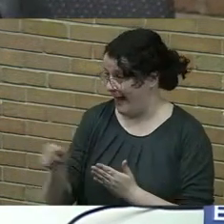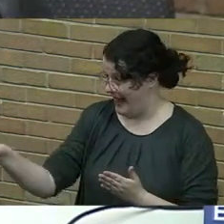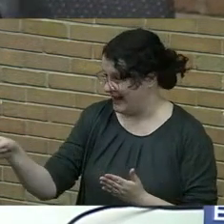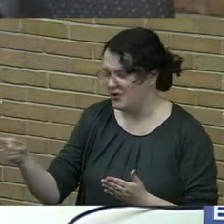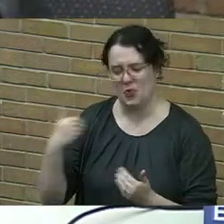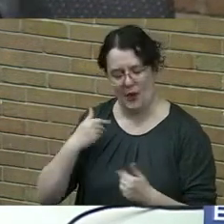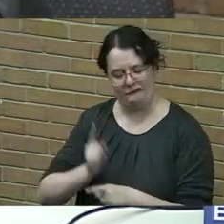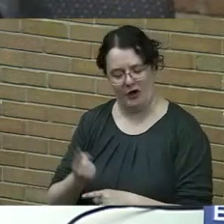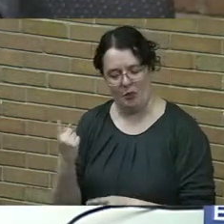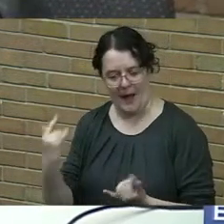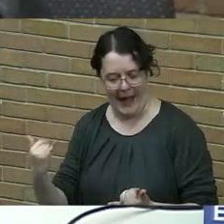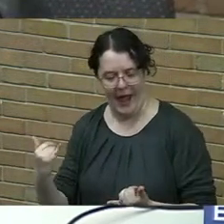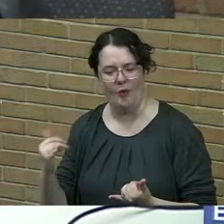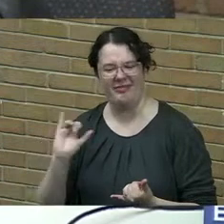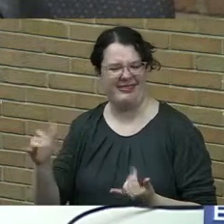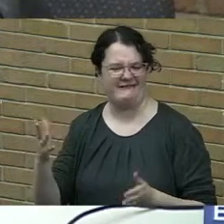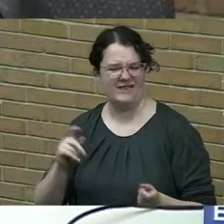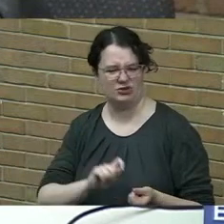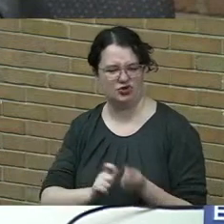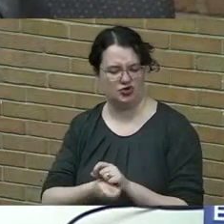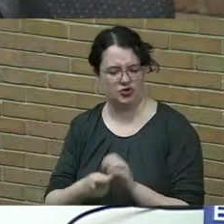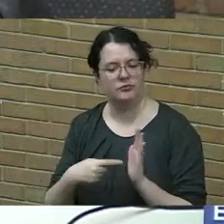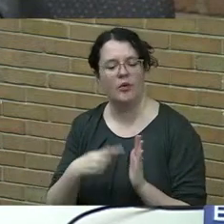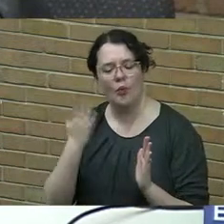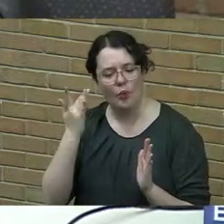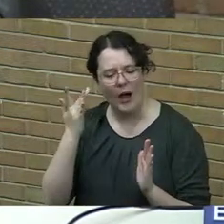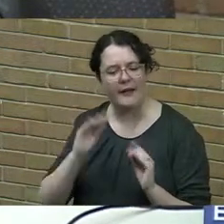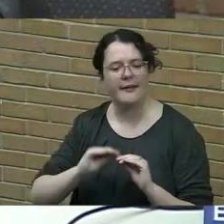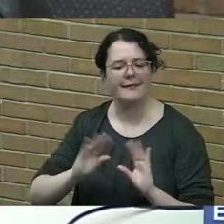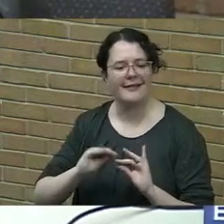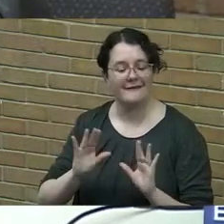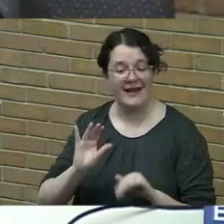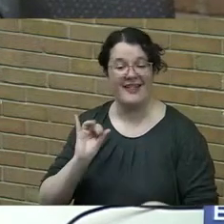in your packet now. To clarify that the